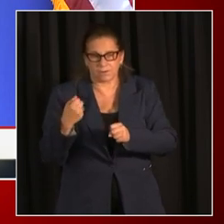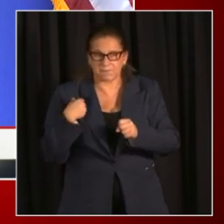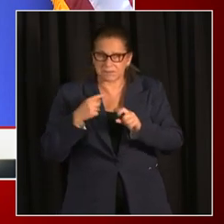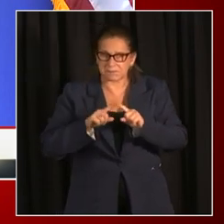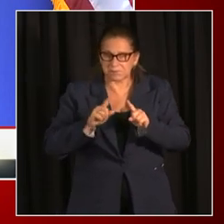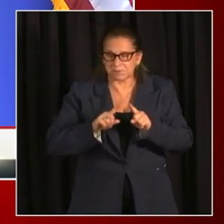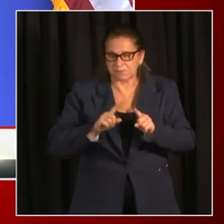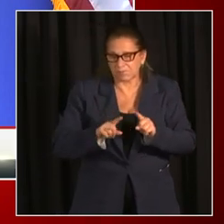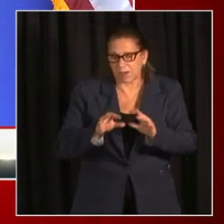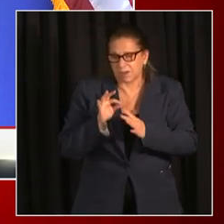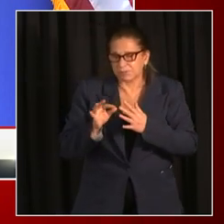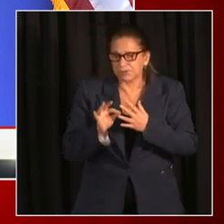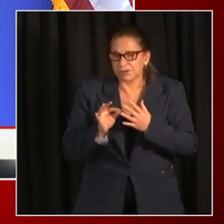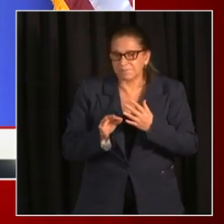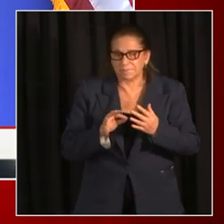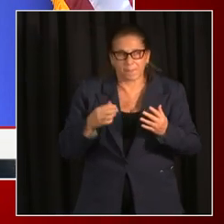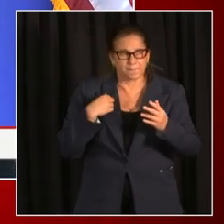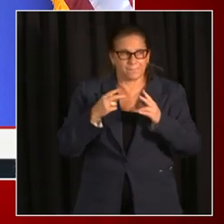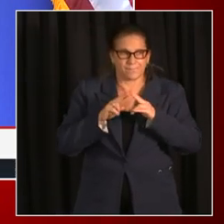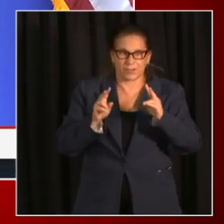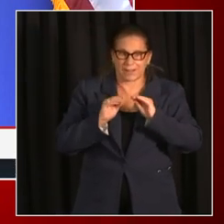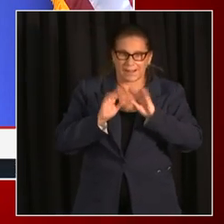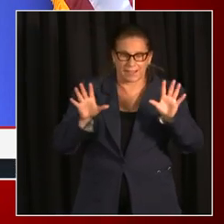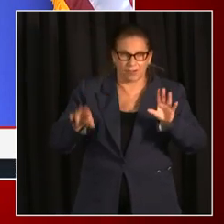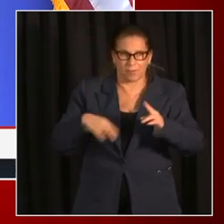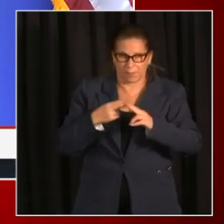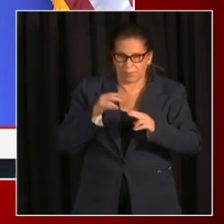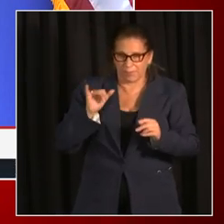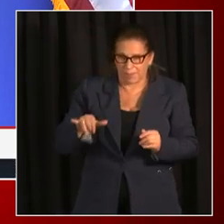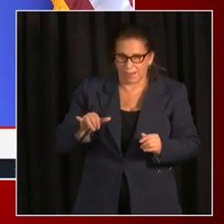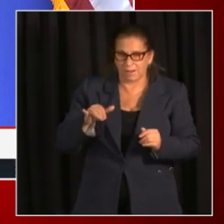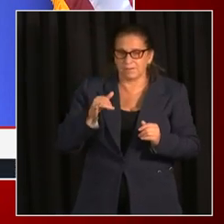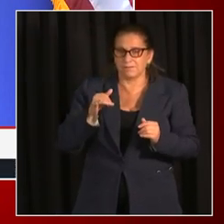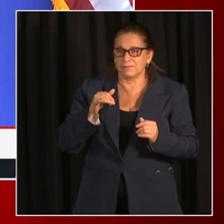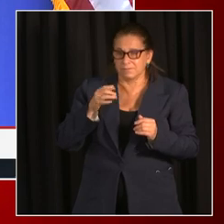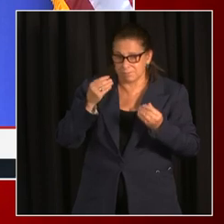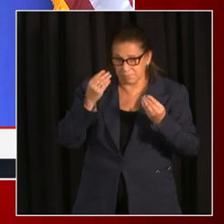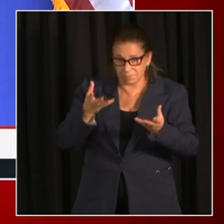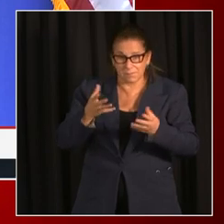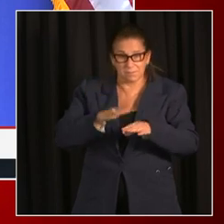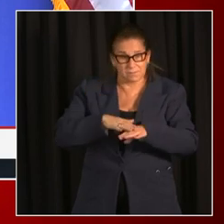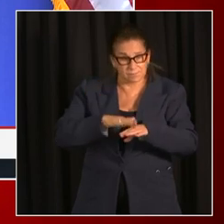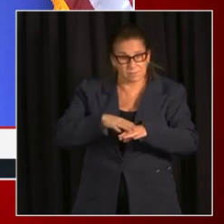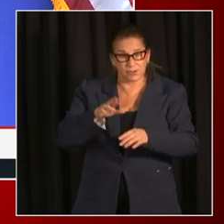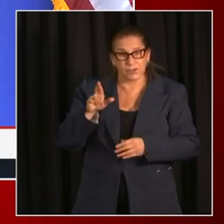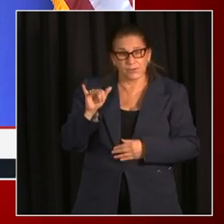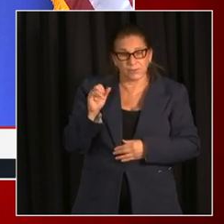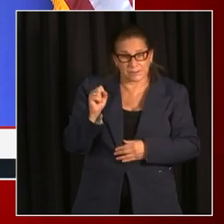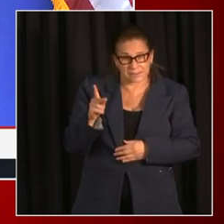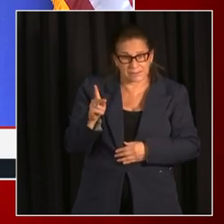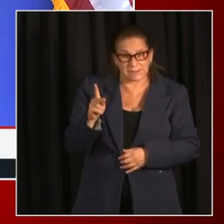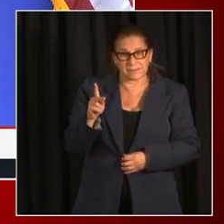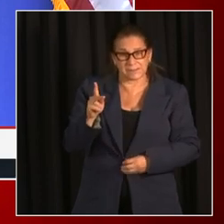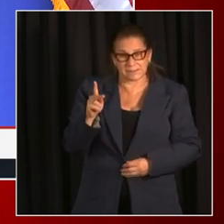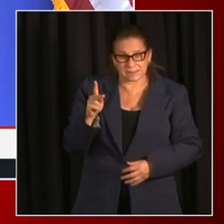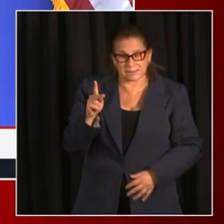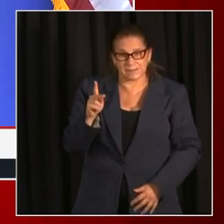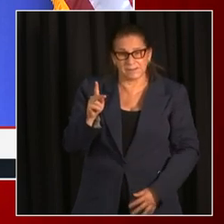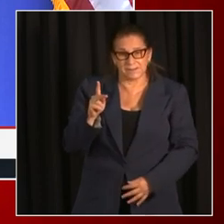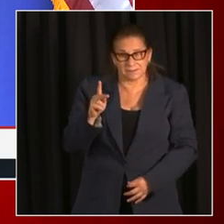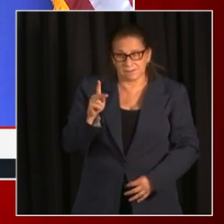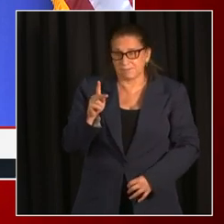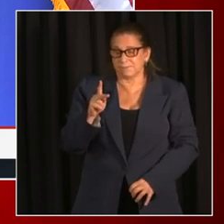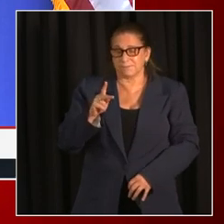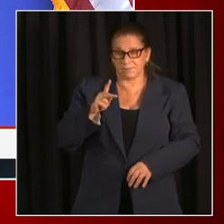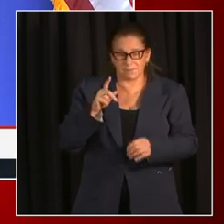very clear from the beginning in terms of risk mitigation for the transmission of COVID-19,